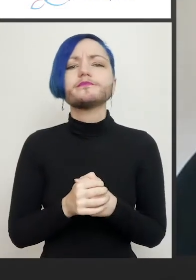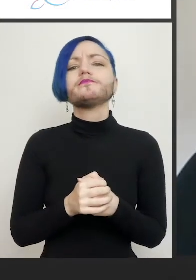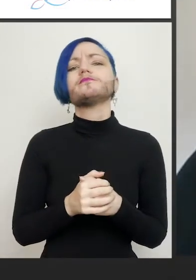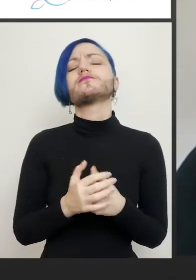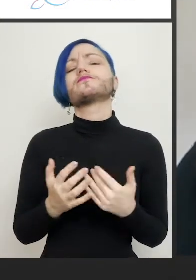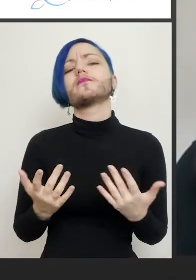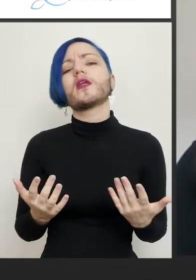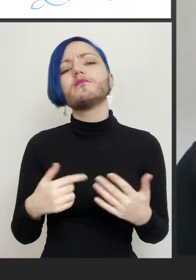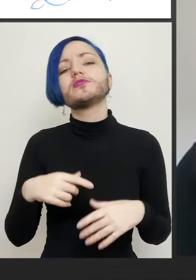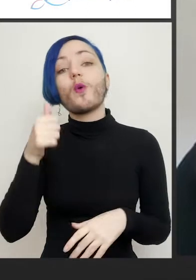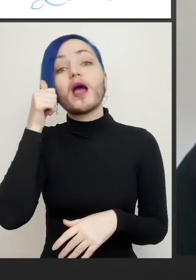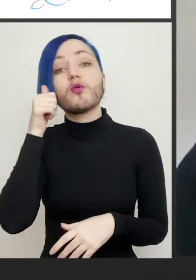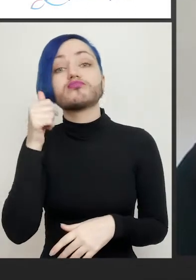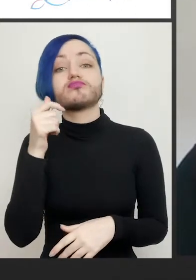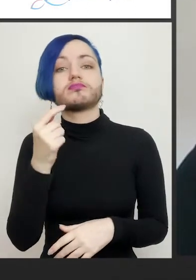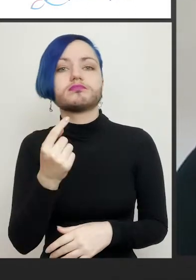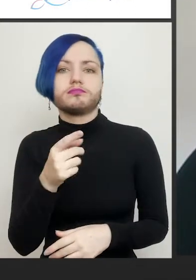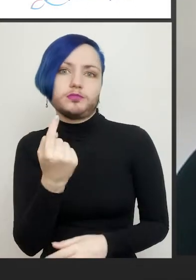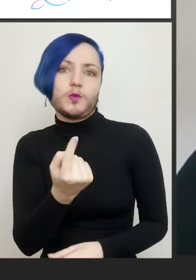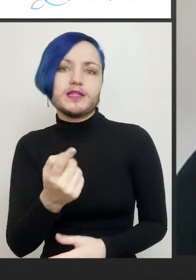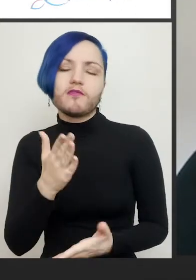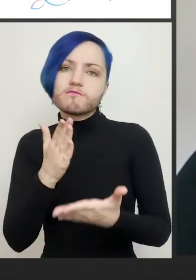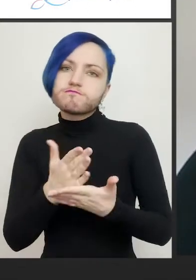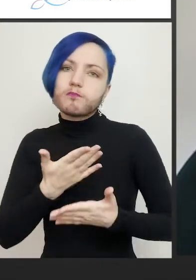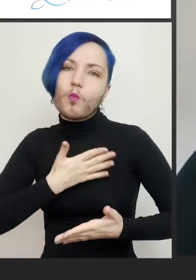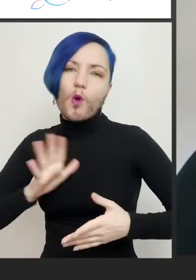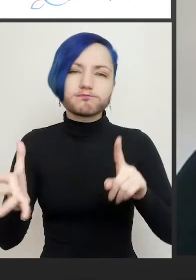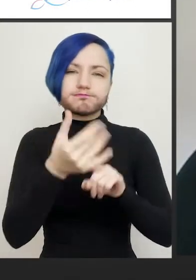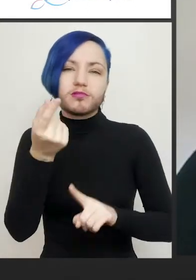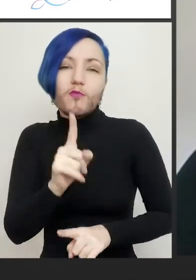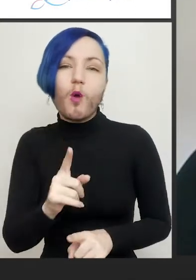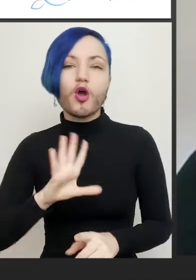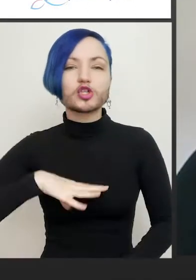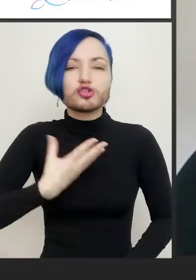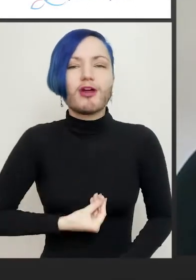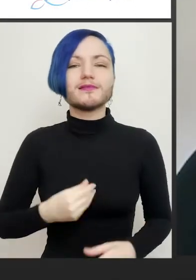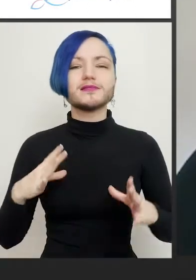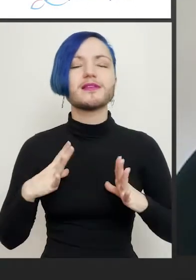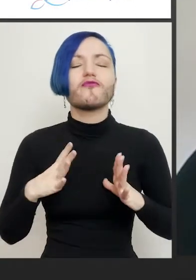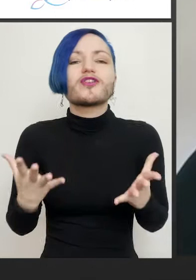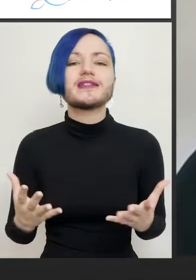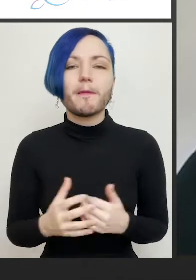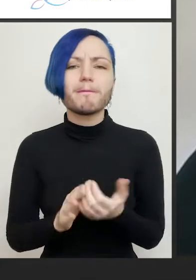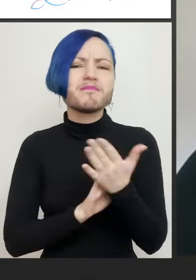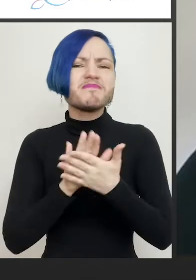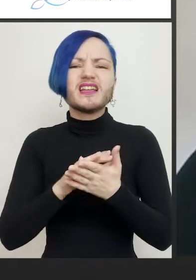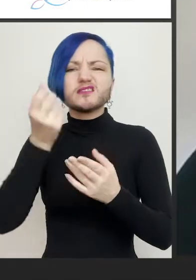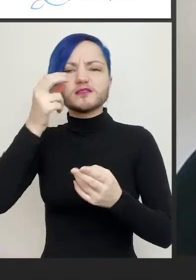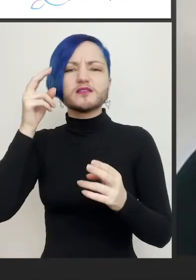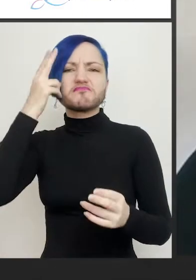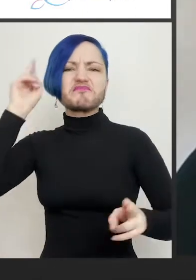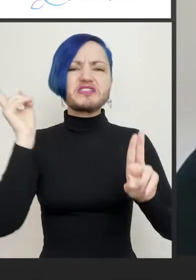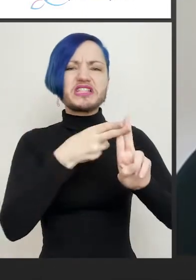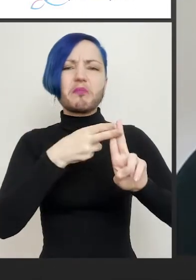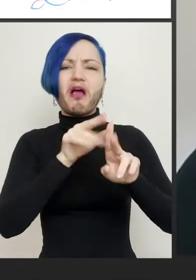that you're so keen to pave a path to trans liberation. And I suppose what I mean by that is freedom from stigma and